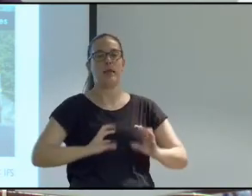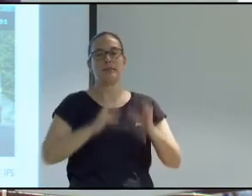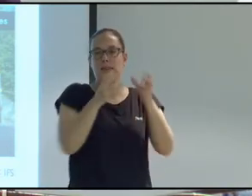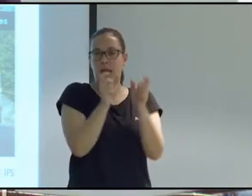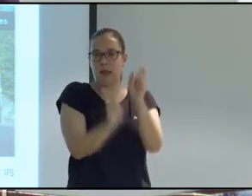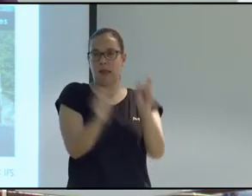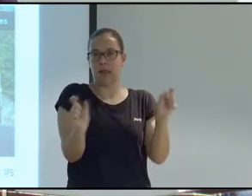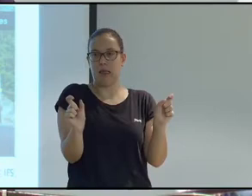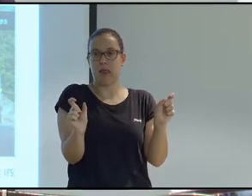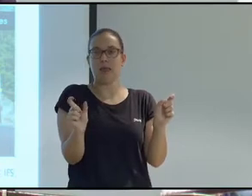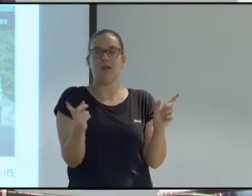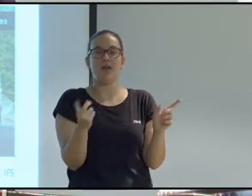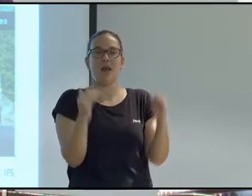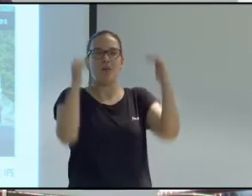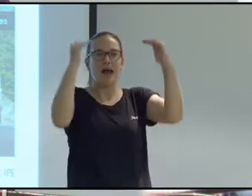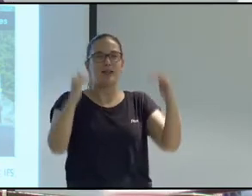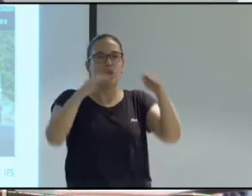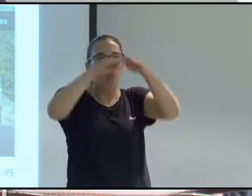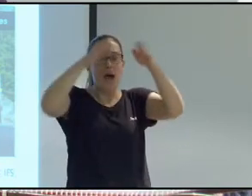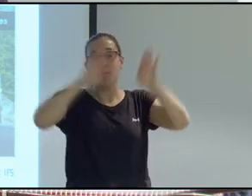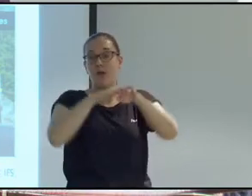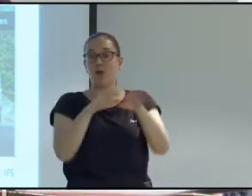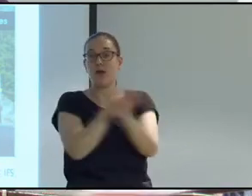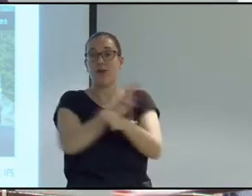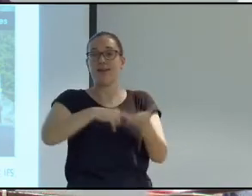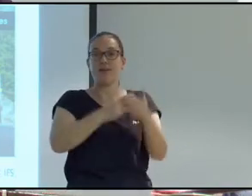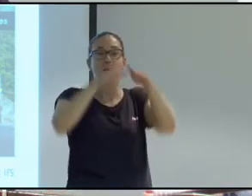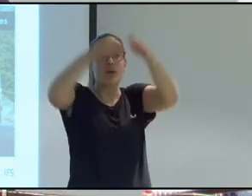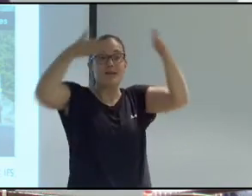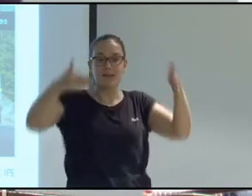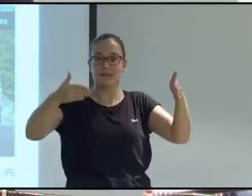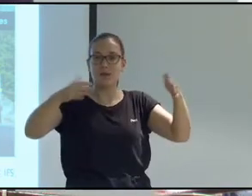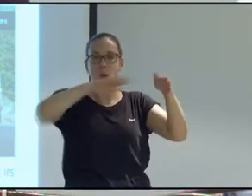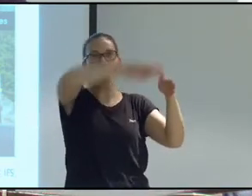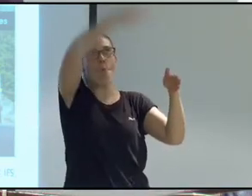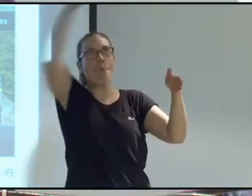and they were low so that the buses could not go under.